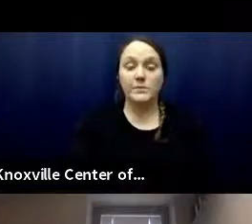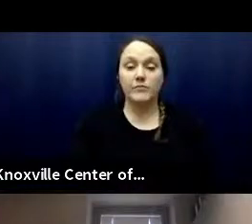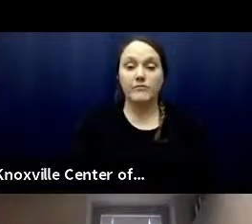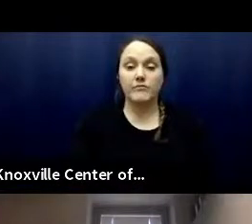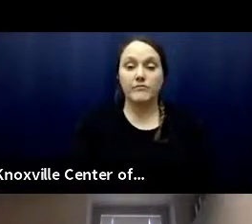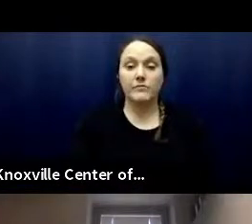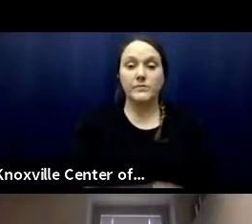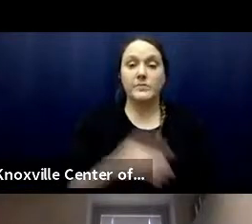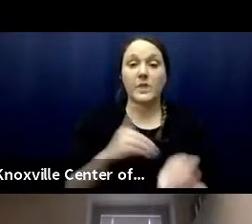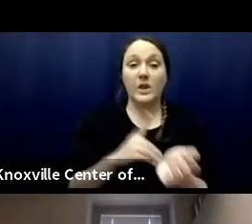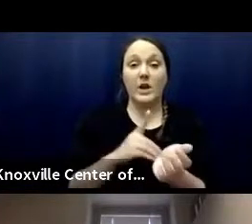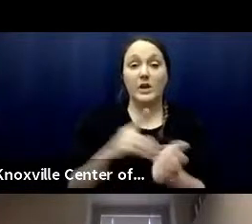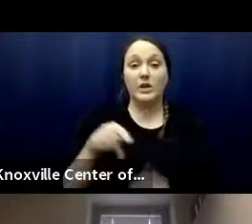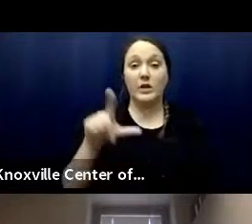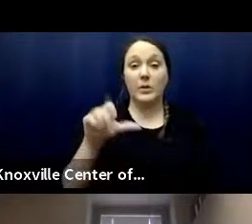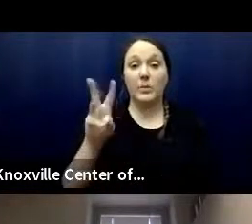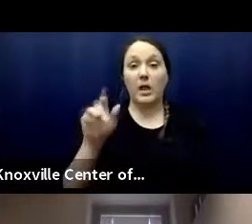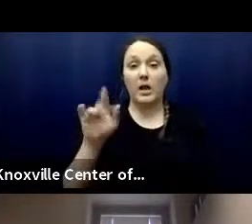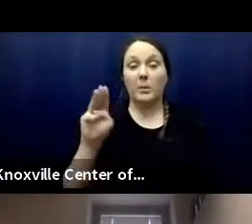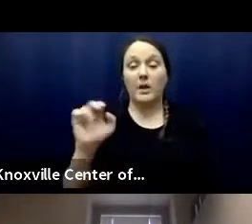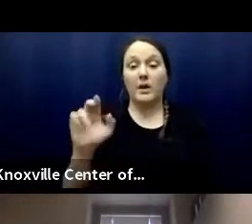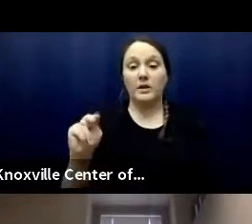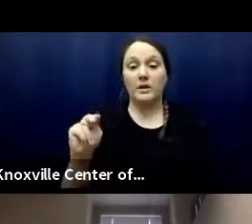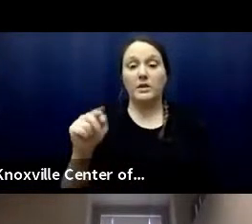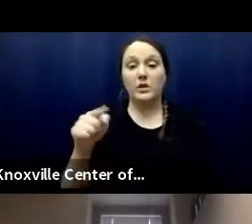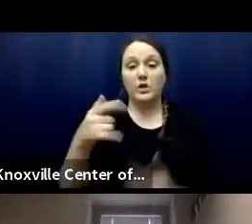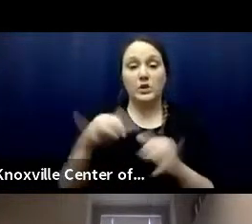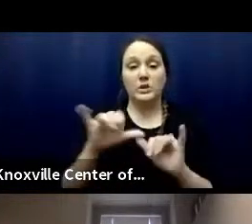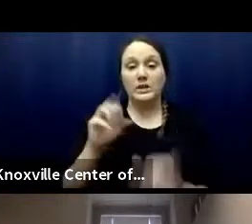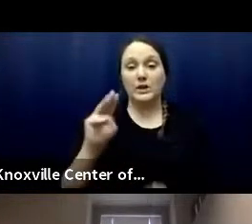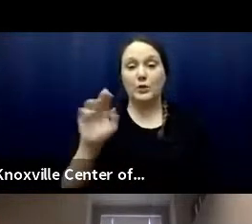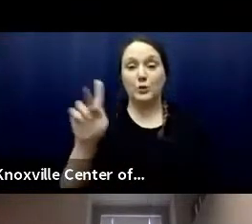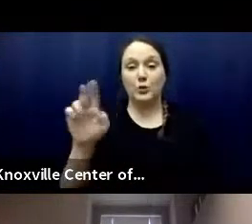Dr. Plowman, you're still muted.